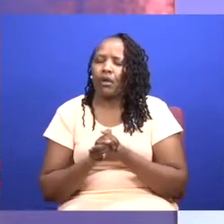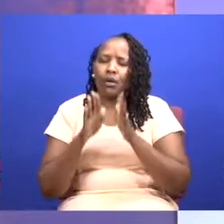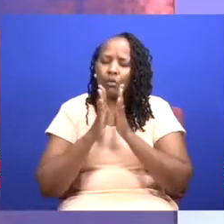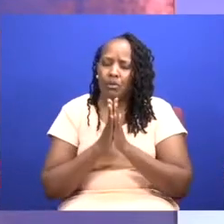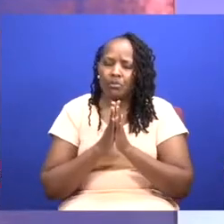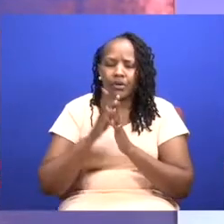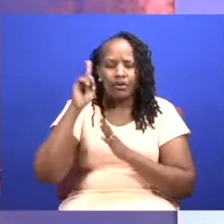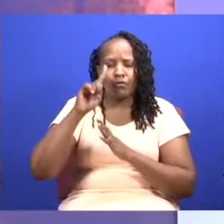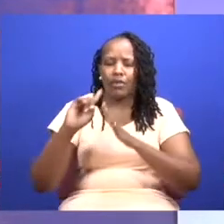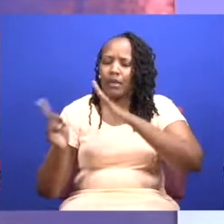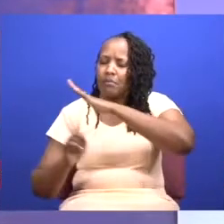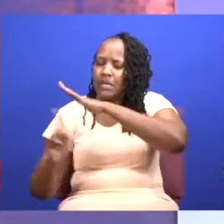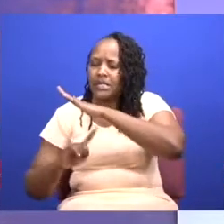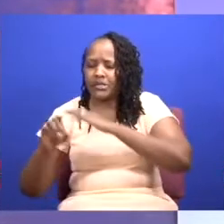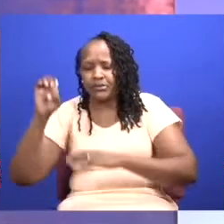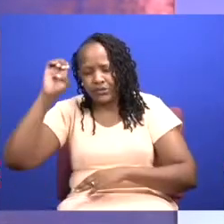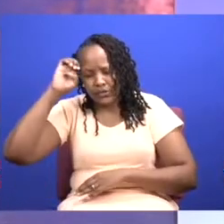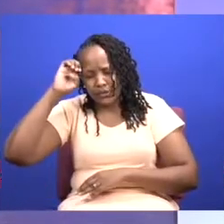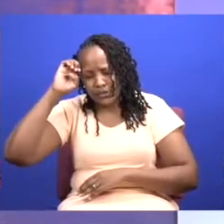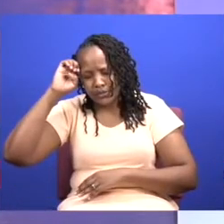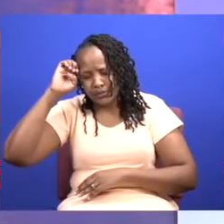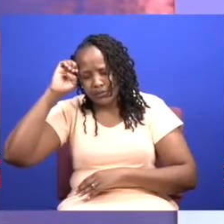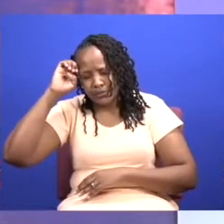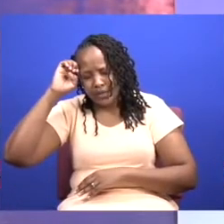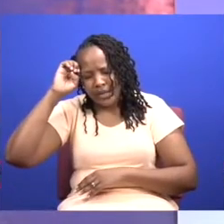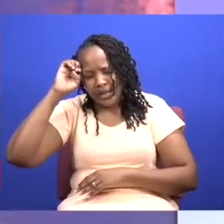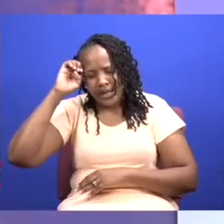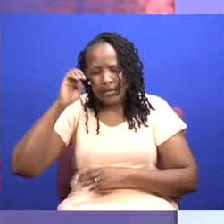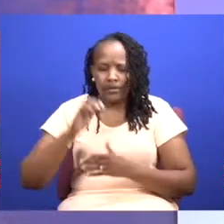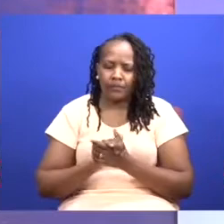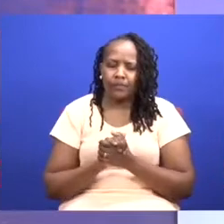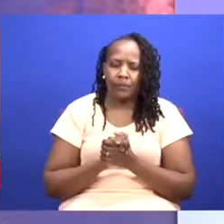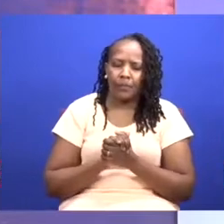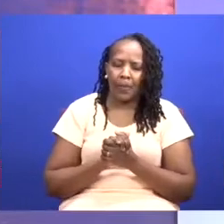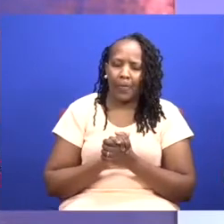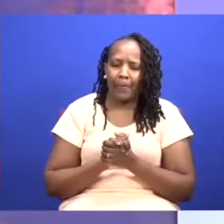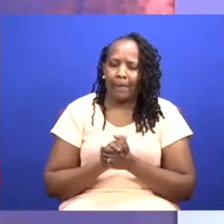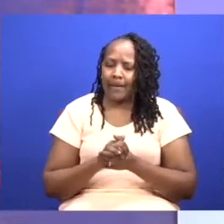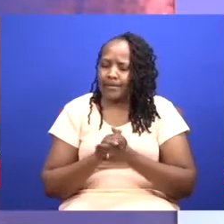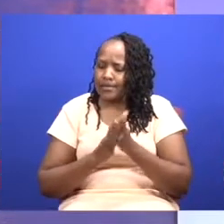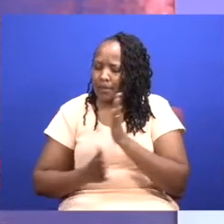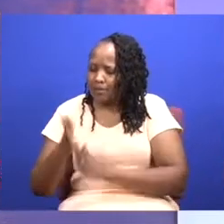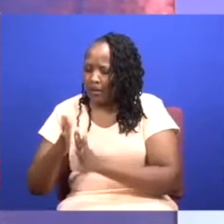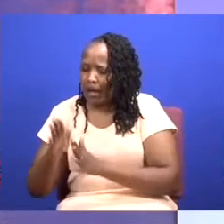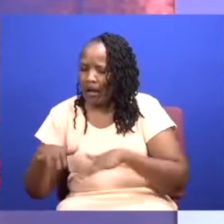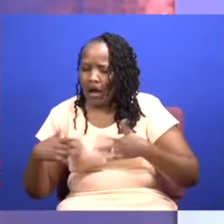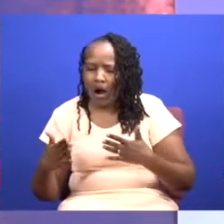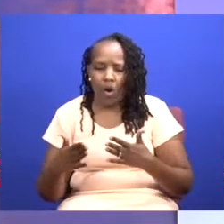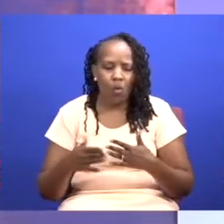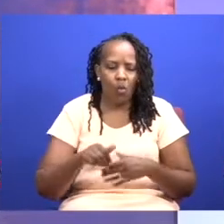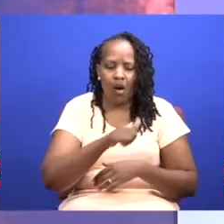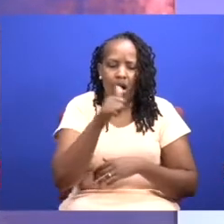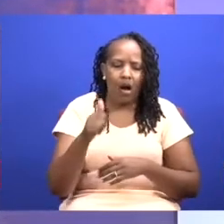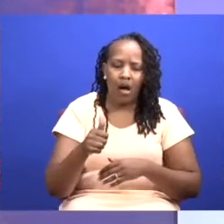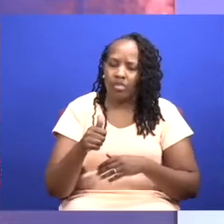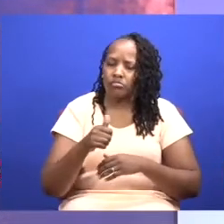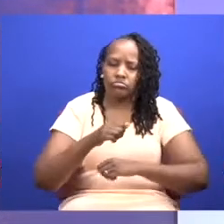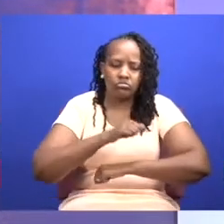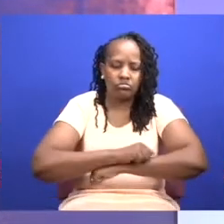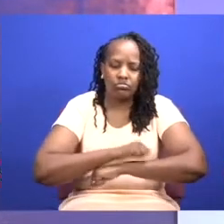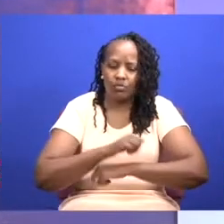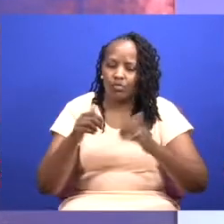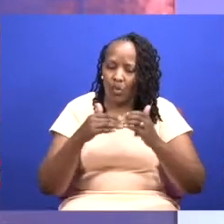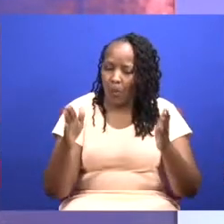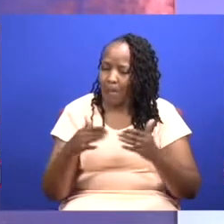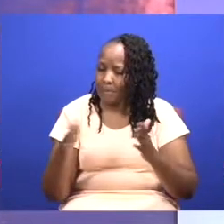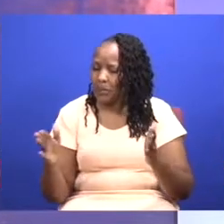for the Ministry of Education, as they handle other aspects of education, O God, the gradual reopening of schools and colleges, give them